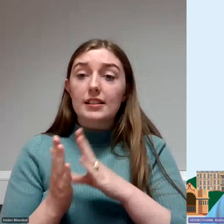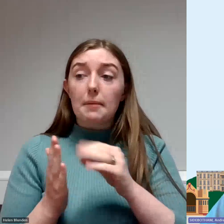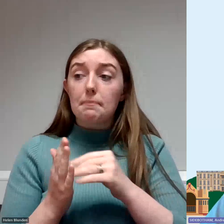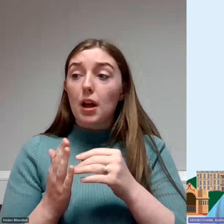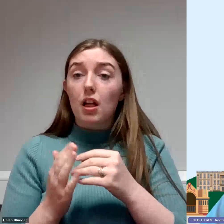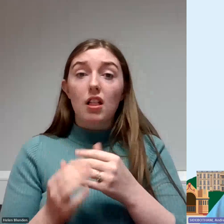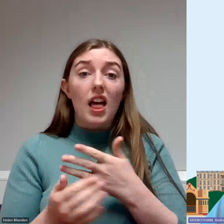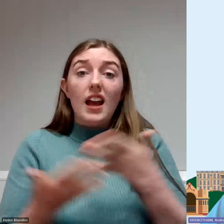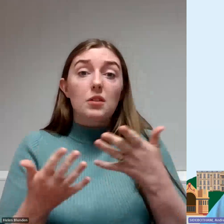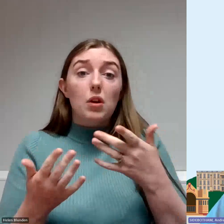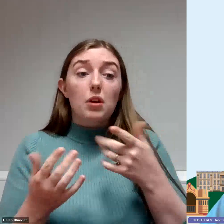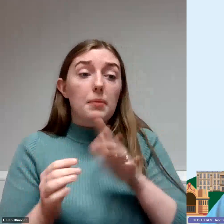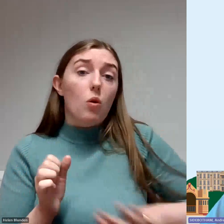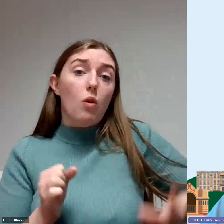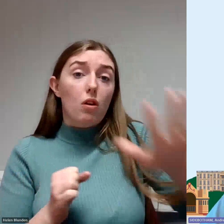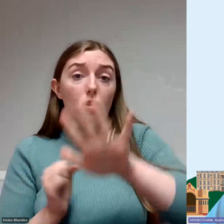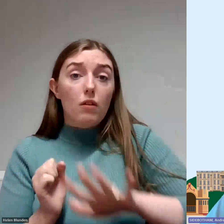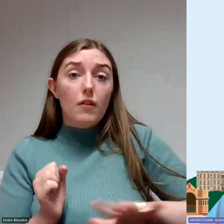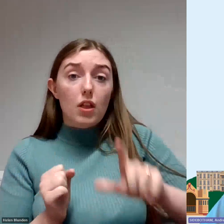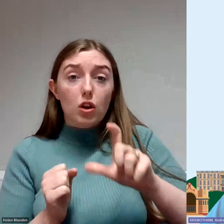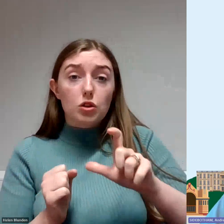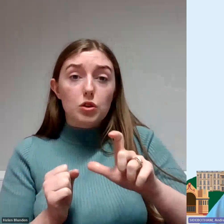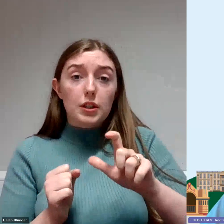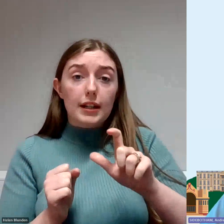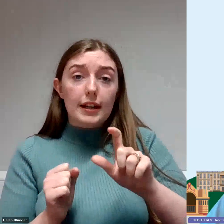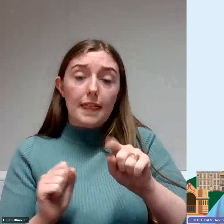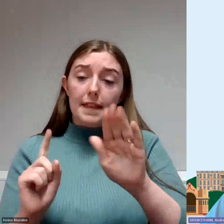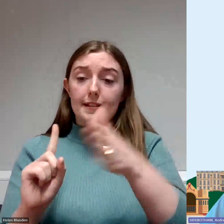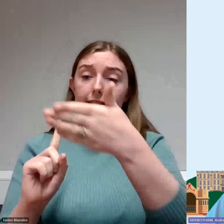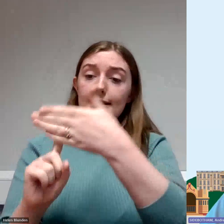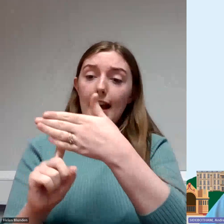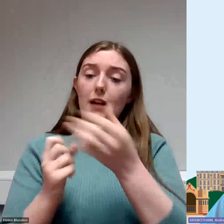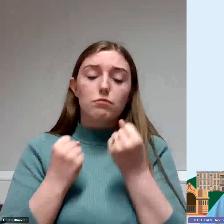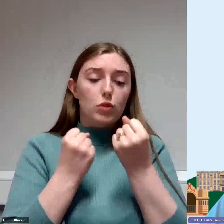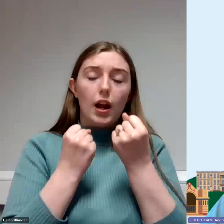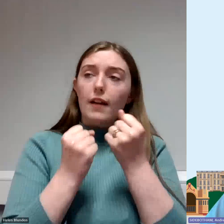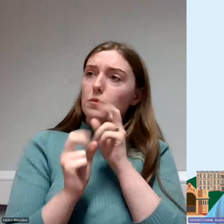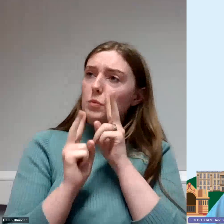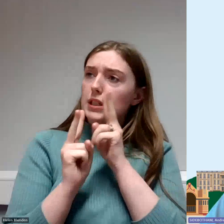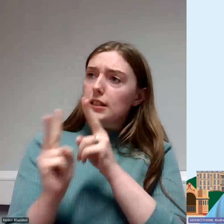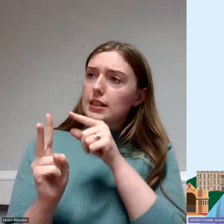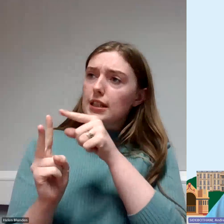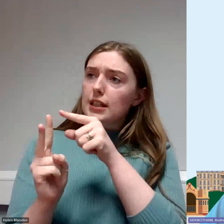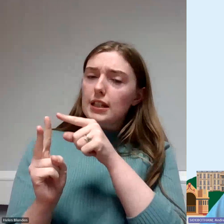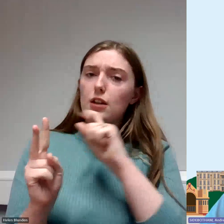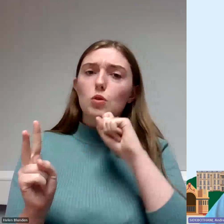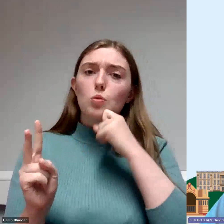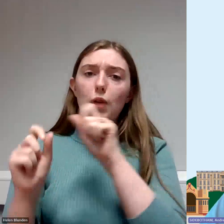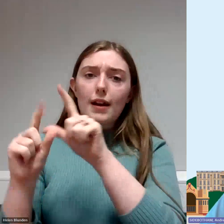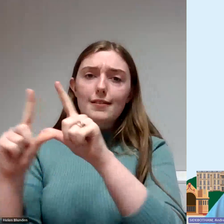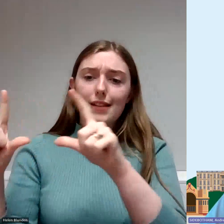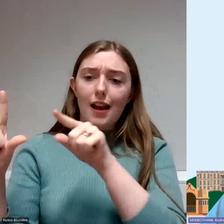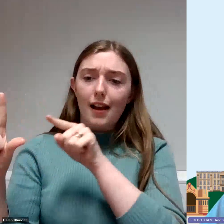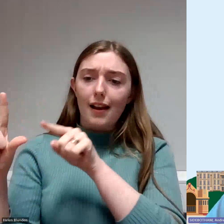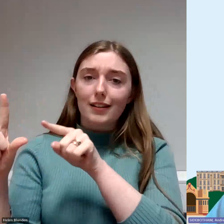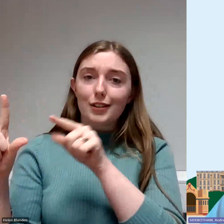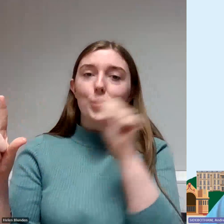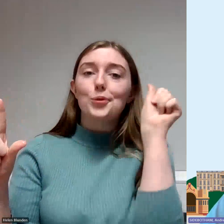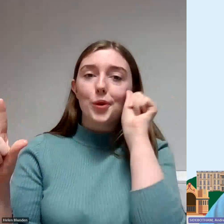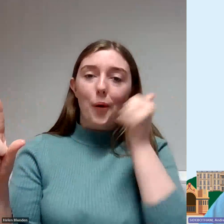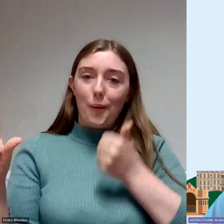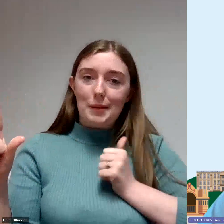that little red sign on a roundabout or on a road sign, we know what we can expect, and it is